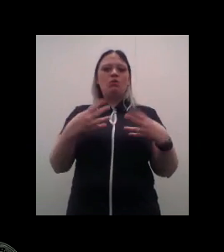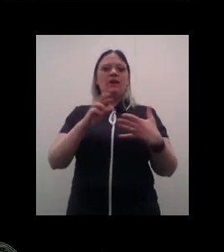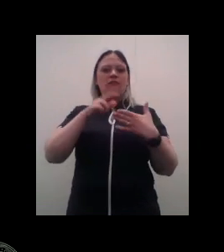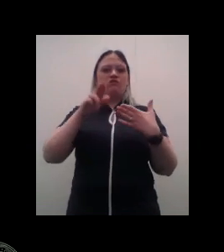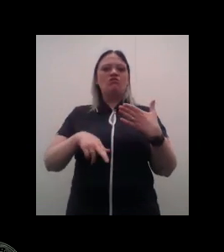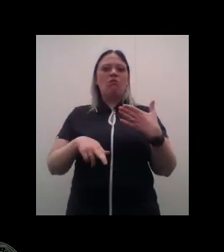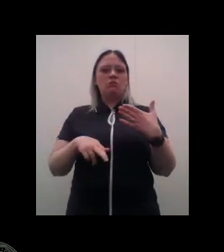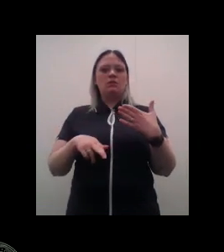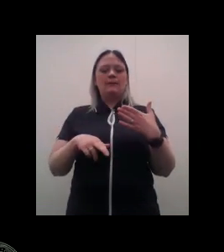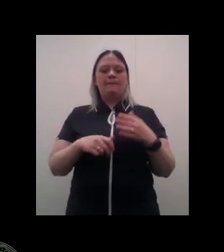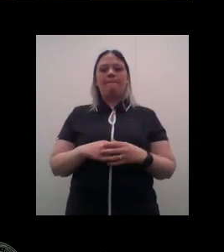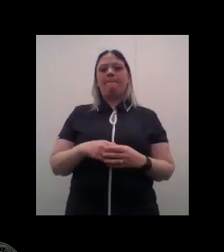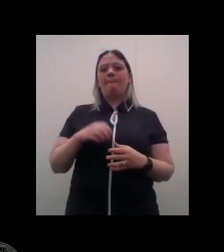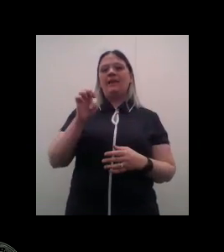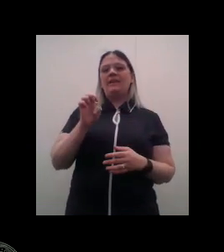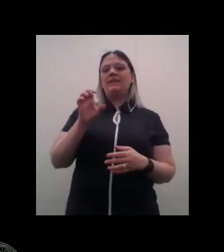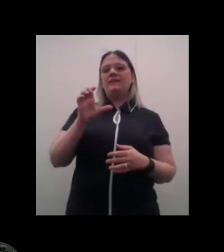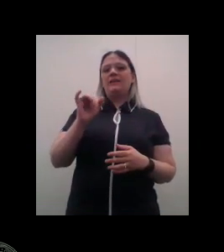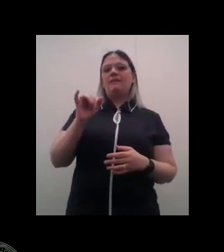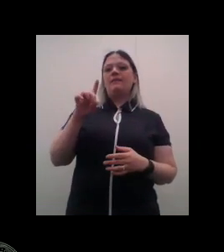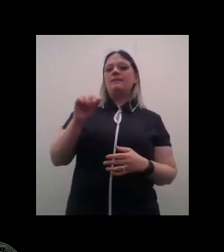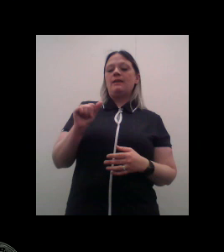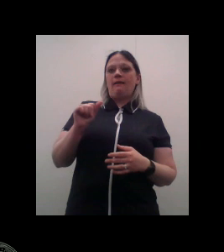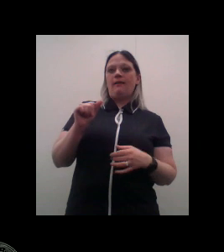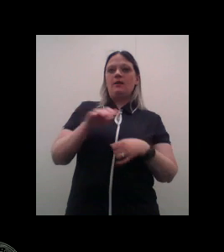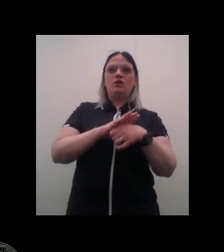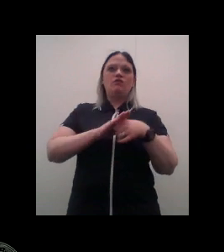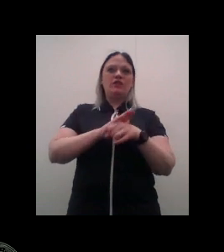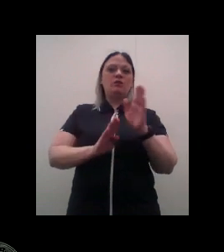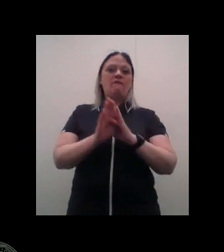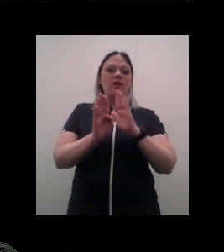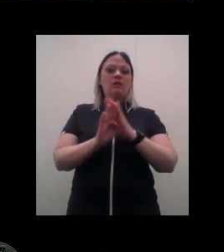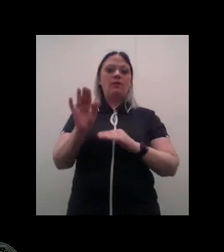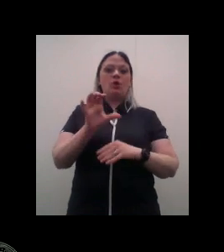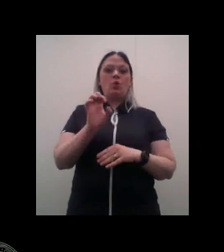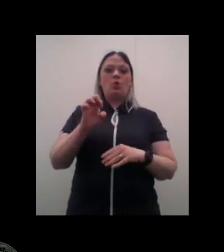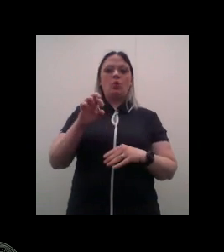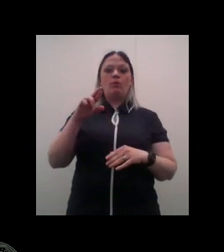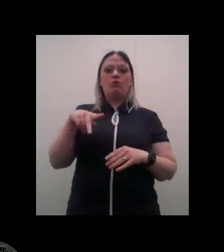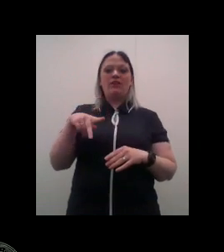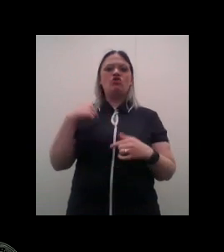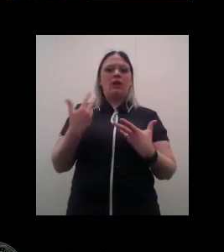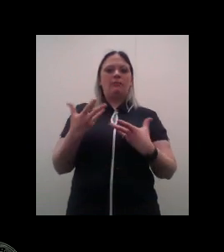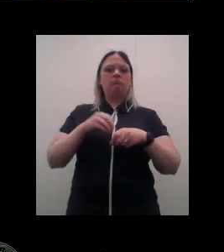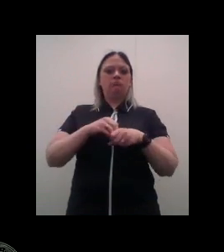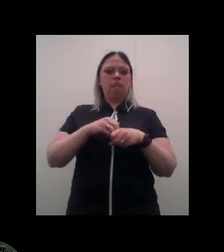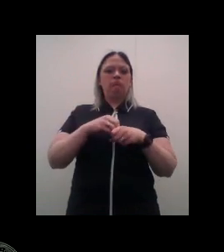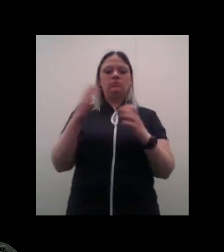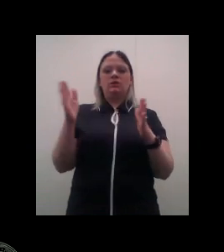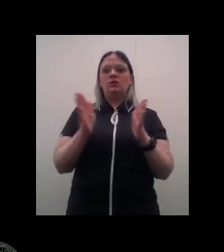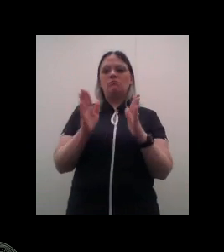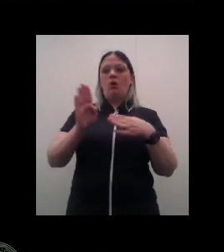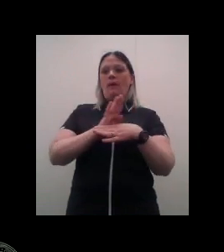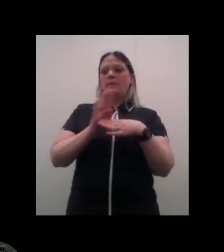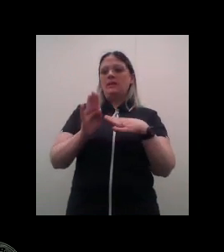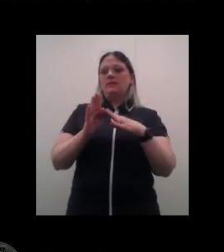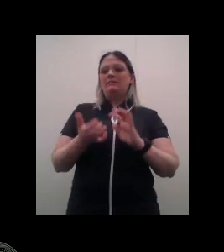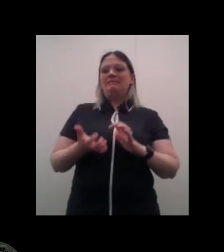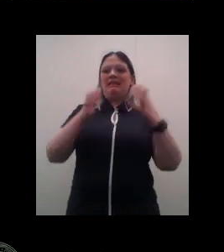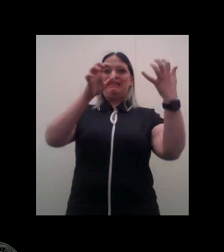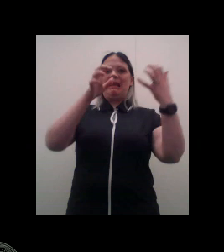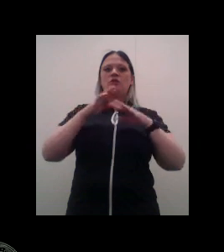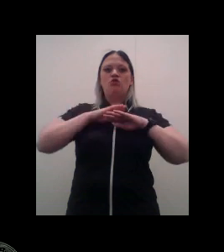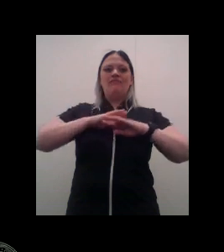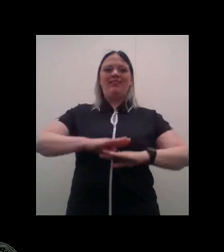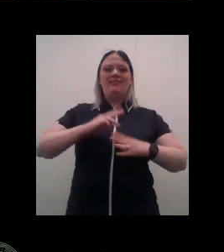them. The ECIDA and the Regional Development Corporation, of which I'm a part of, has a small business disaster relief program